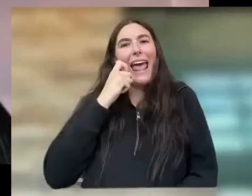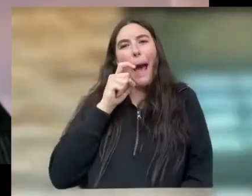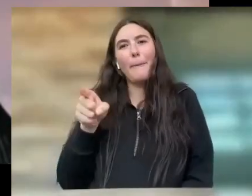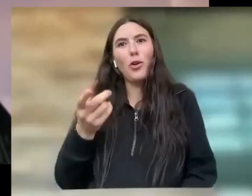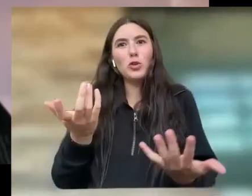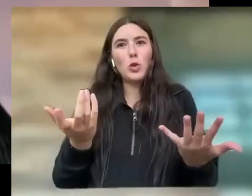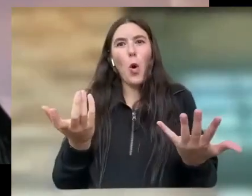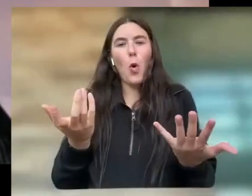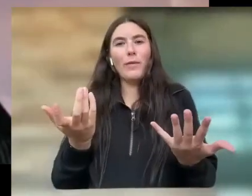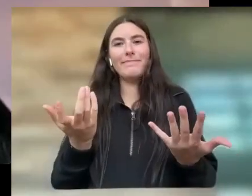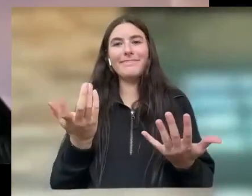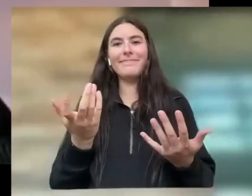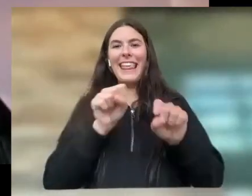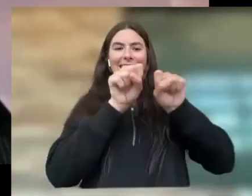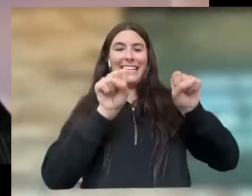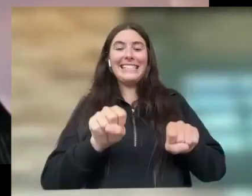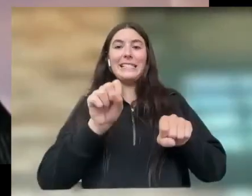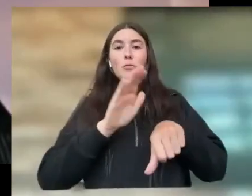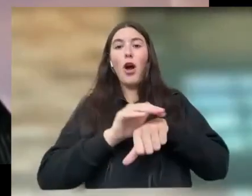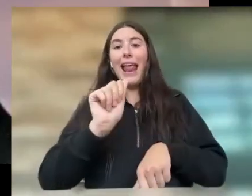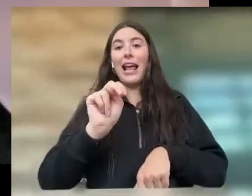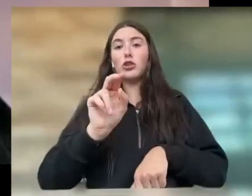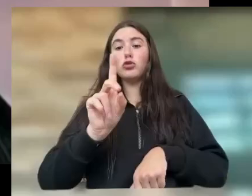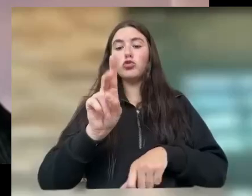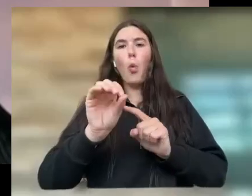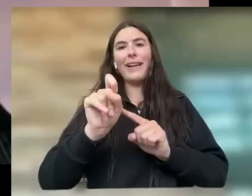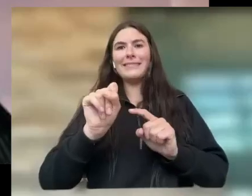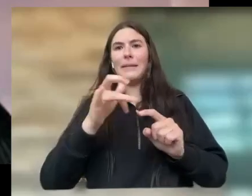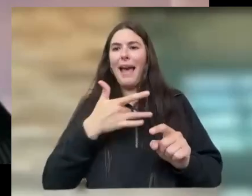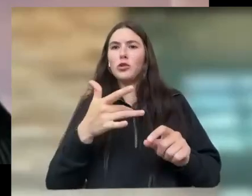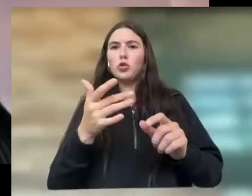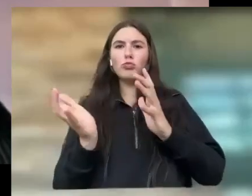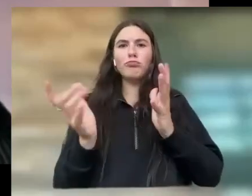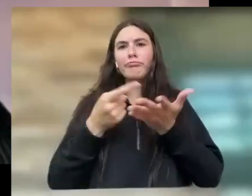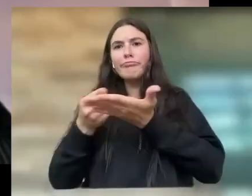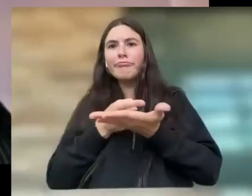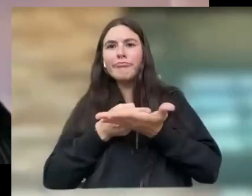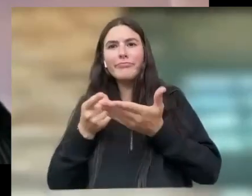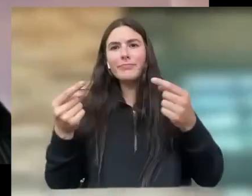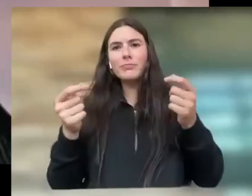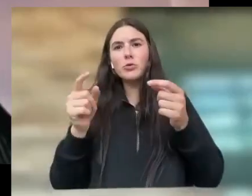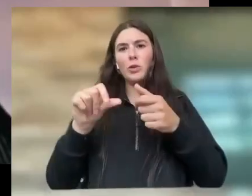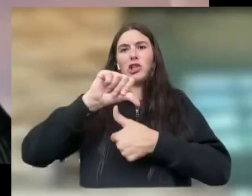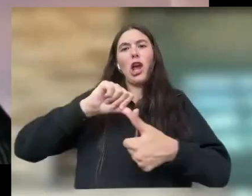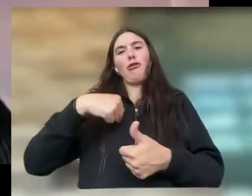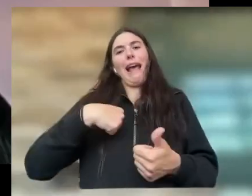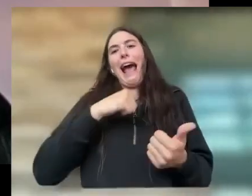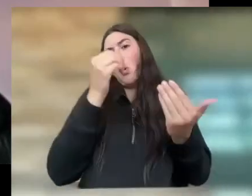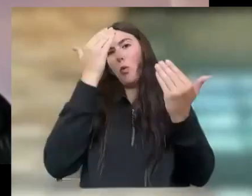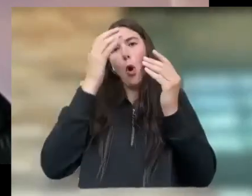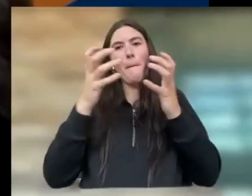systems to speak to each other, and Android works better with Windows. So I don't really have anything to contribute to that. I'm